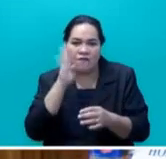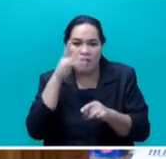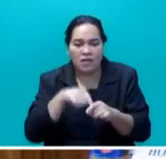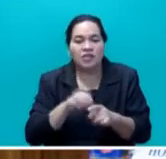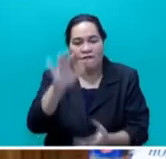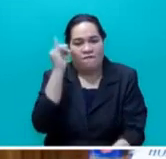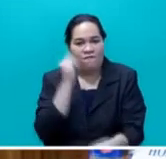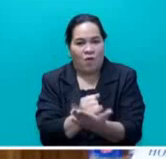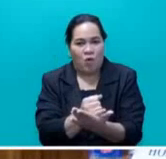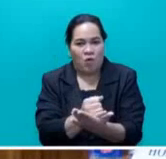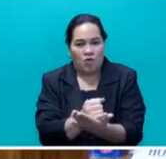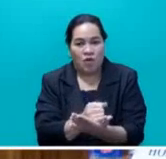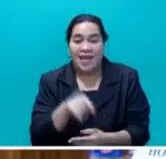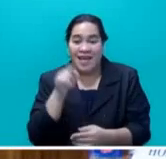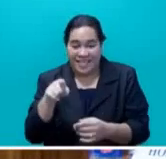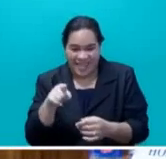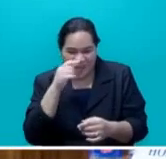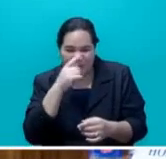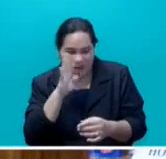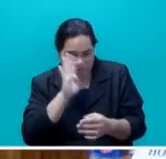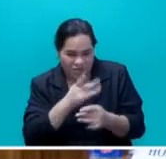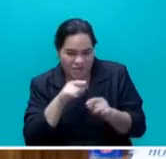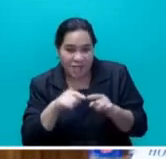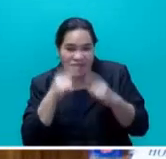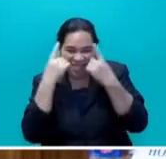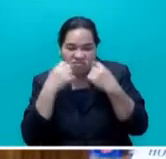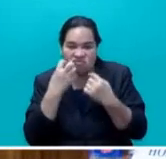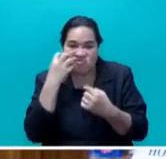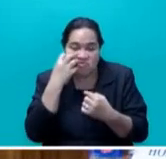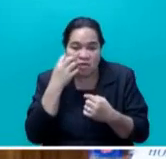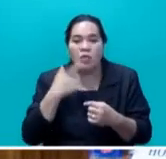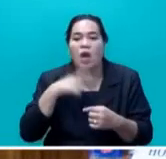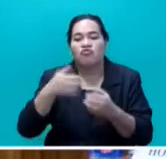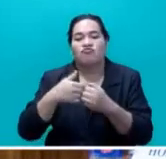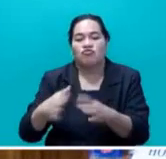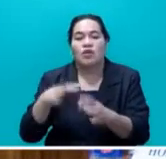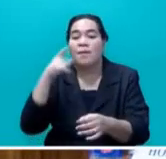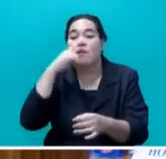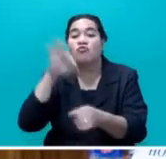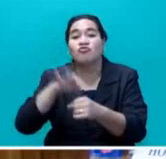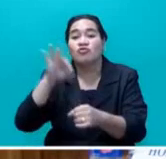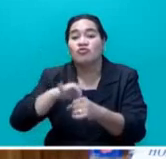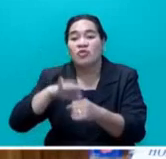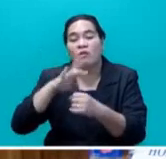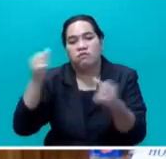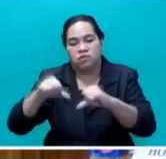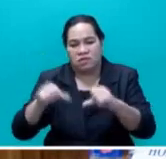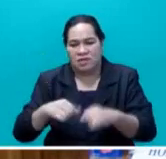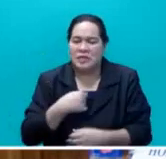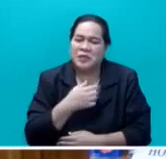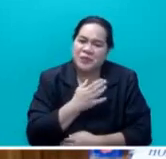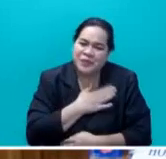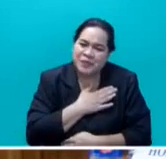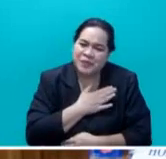own fault. These emojis are a real-time indication of the votes you lose every time you speak. In fact, he has my deepest